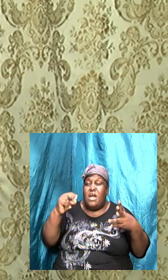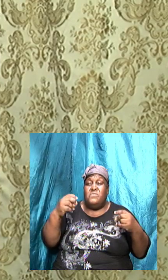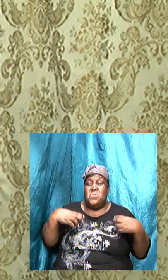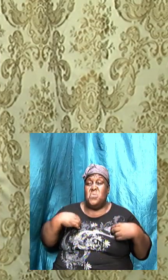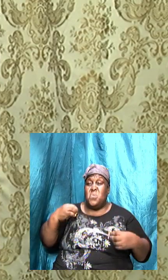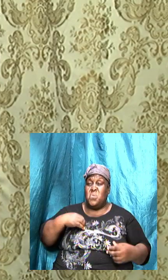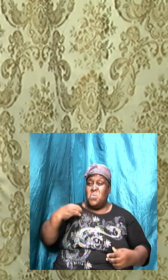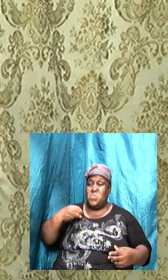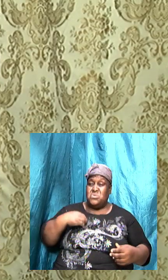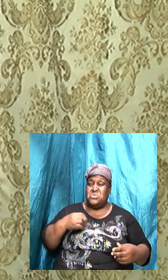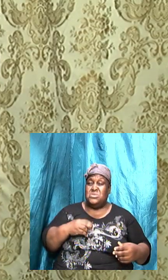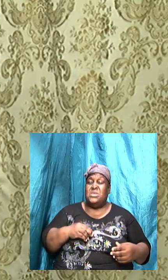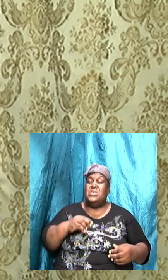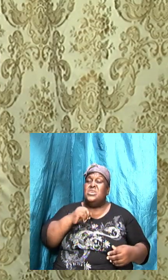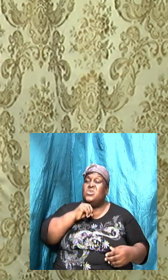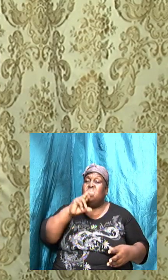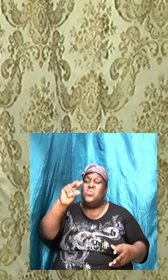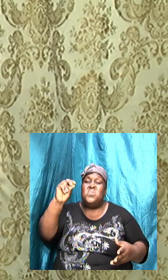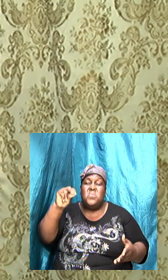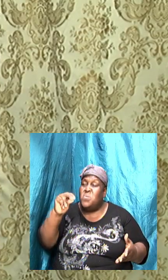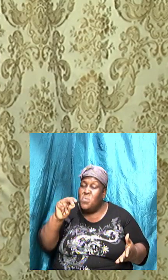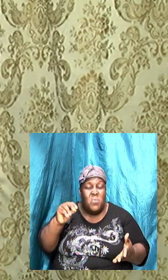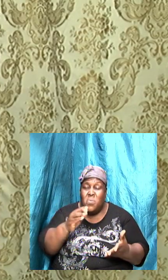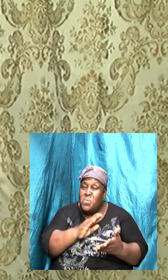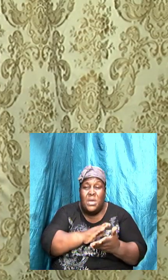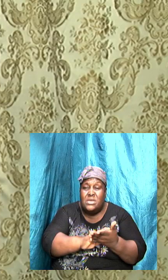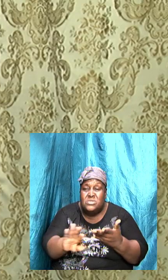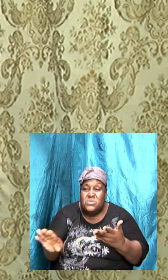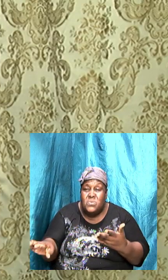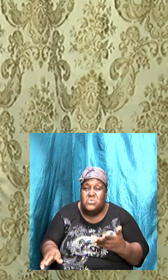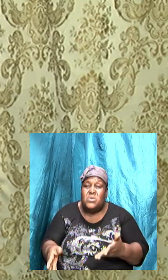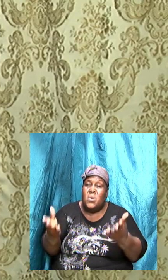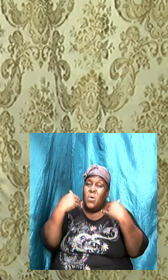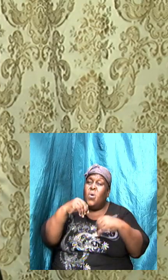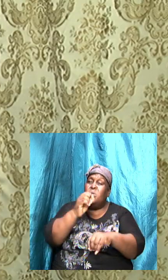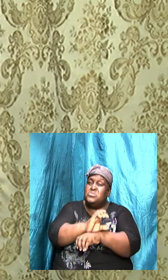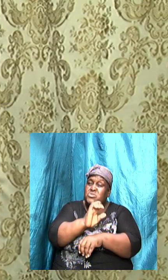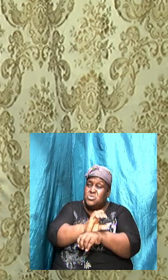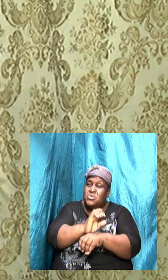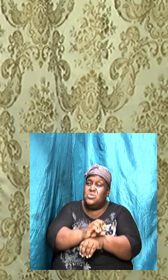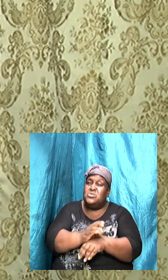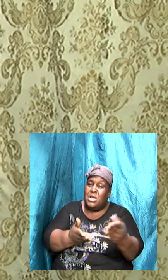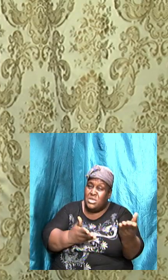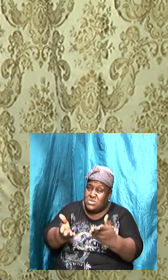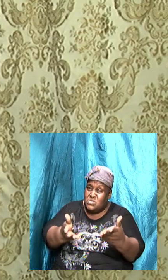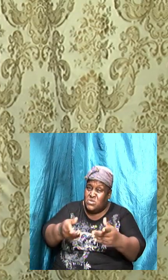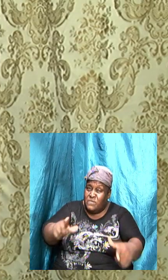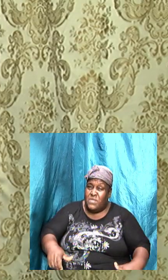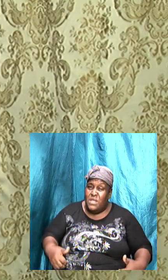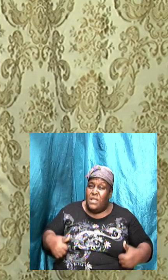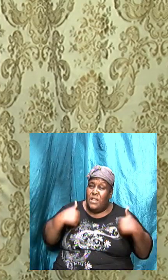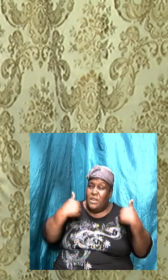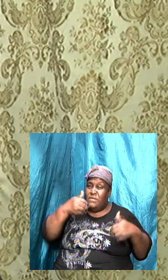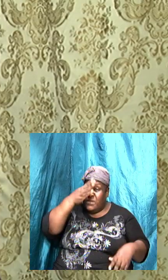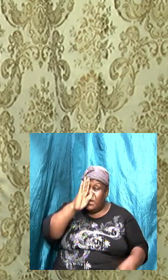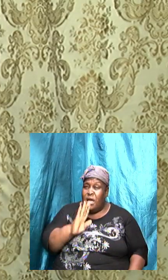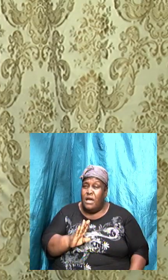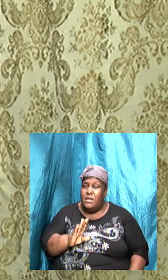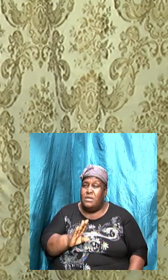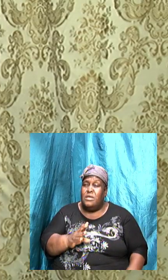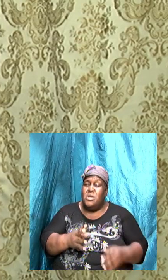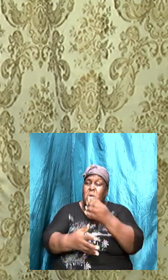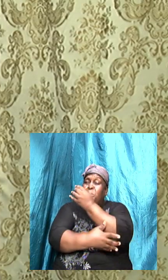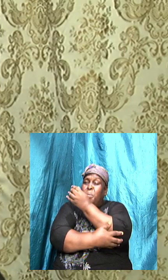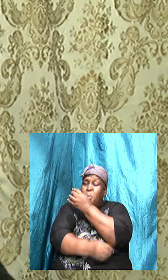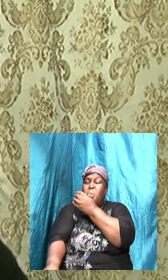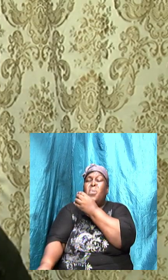Put away those excuses and come to church and serve the living God. Being poor and going through persecution and going through